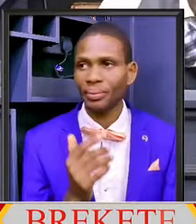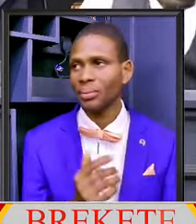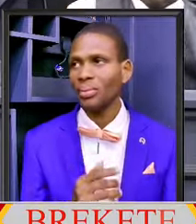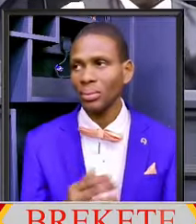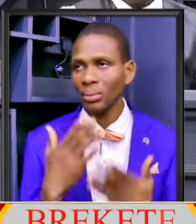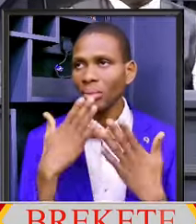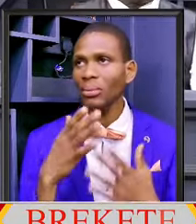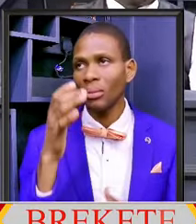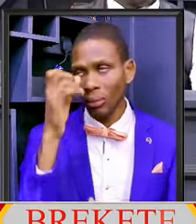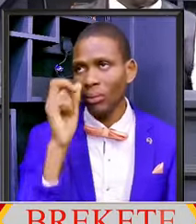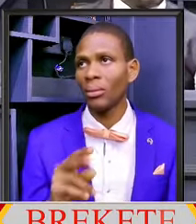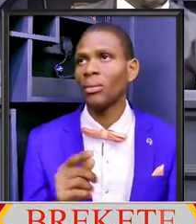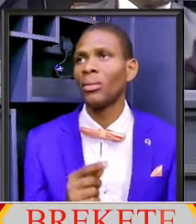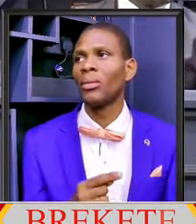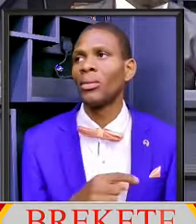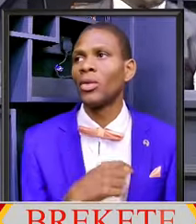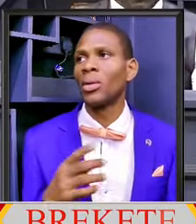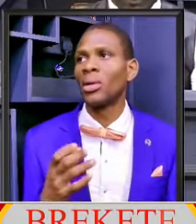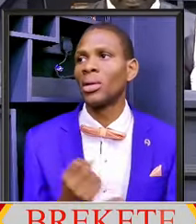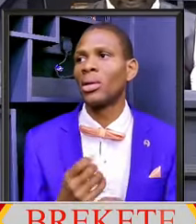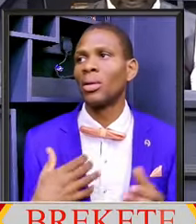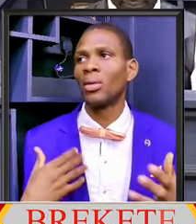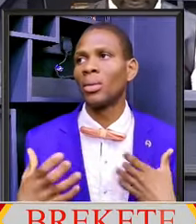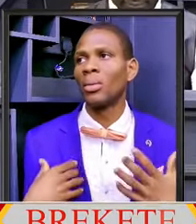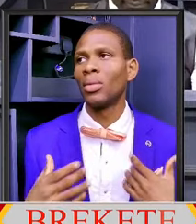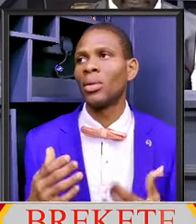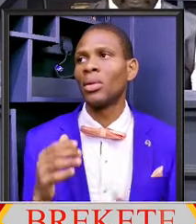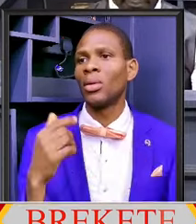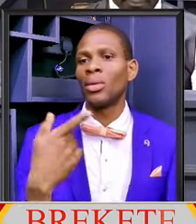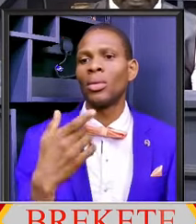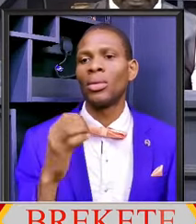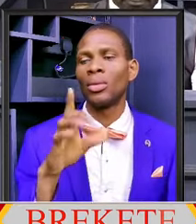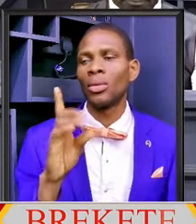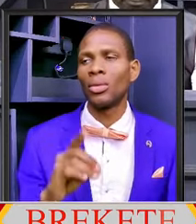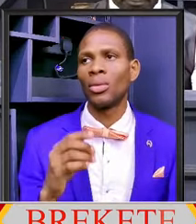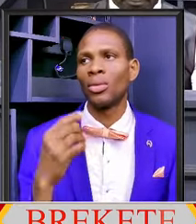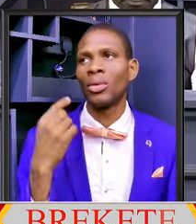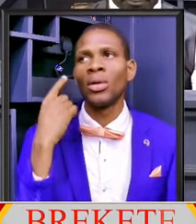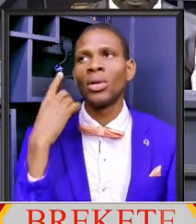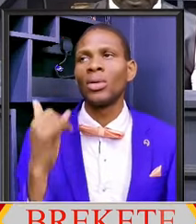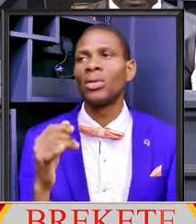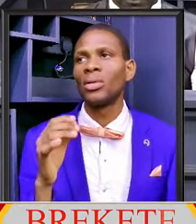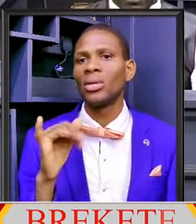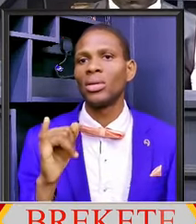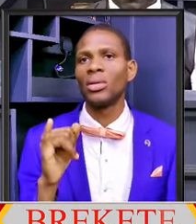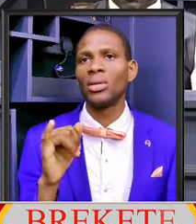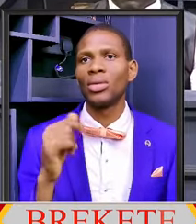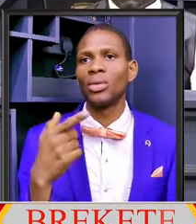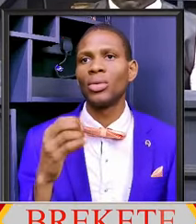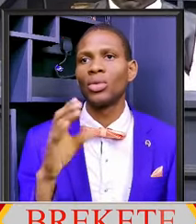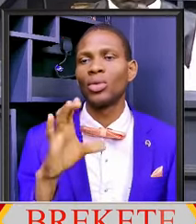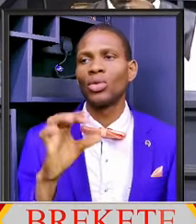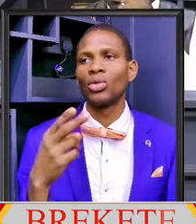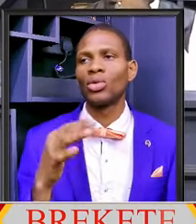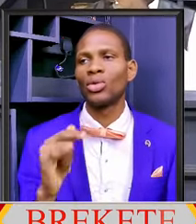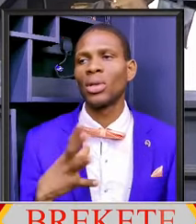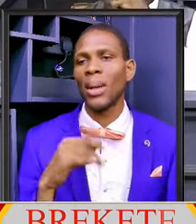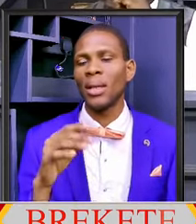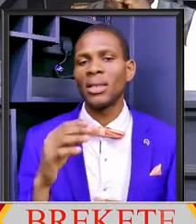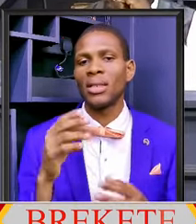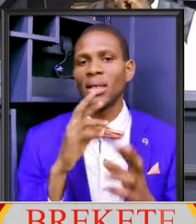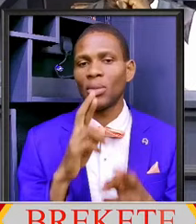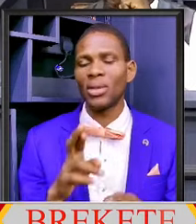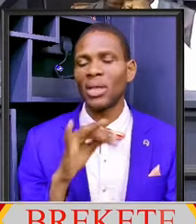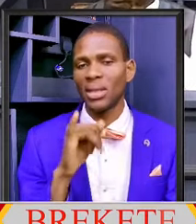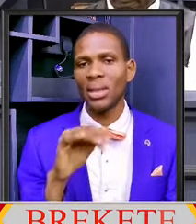Okay. Thank you, sir. So we get complainants Gold Ugochukwu and the respondent na Mary Favor